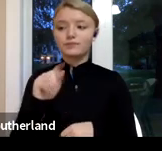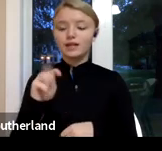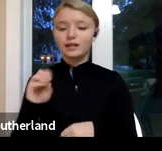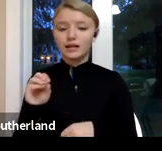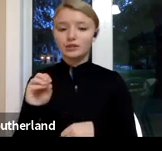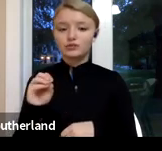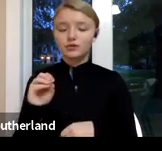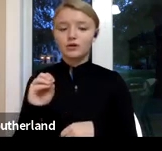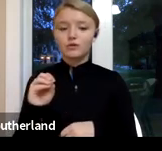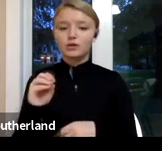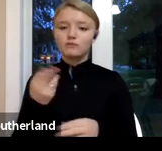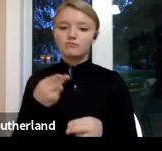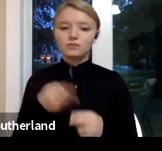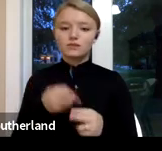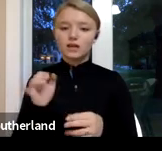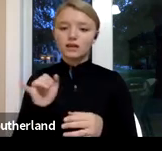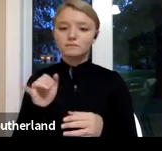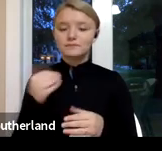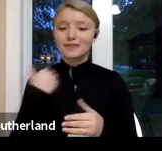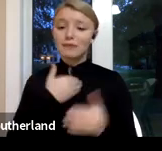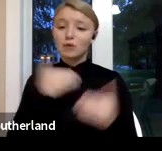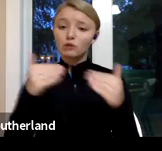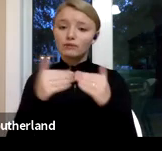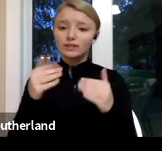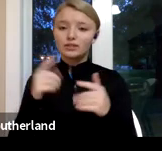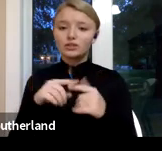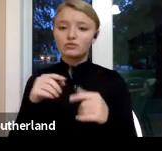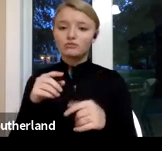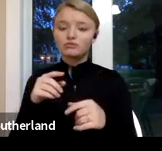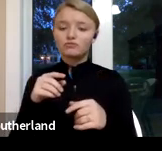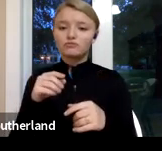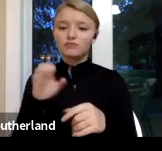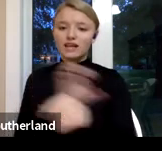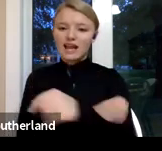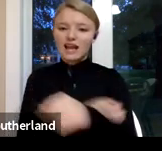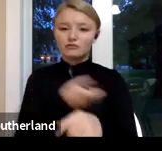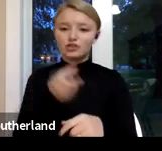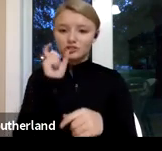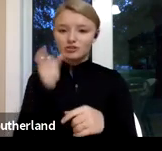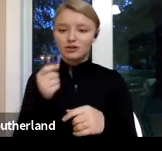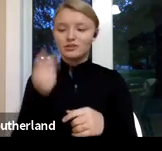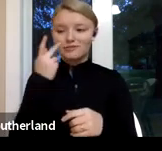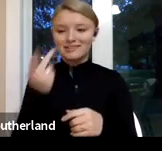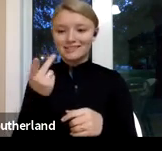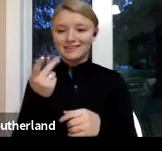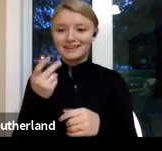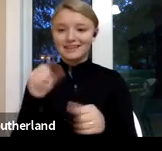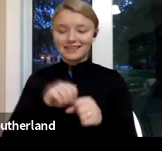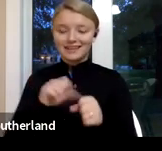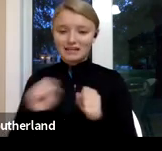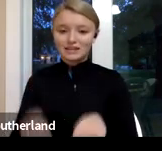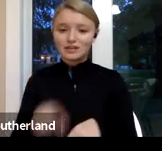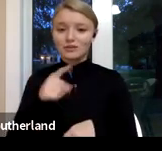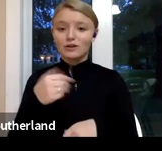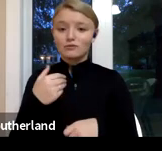it's almost like our equivalent to those little energy shots that you may see at the gas station, but those have Lord knows what in